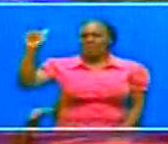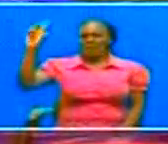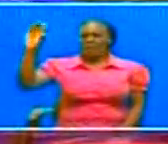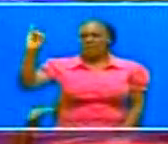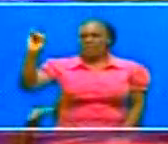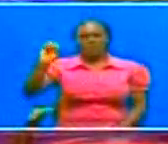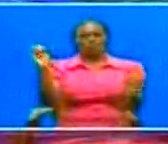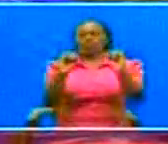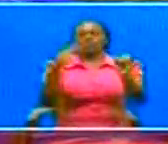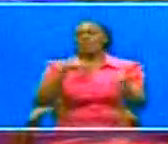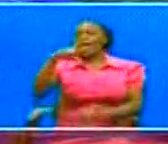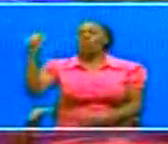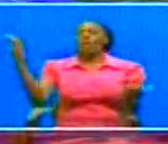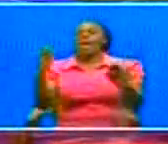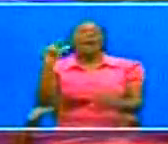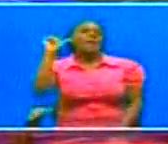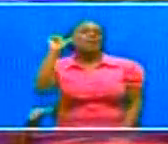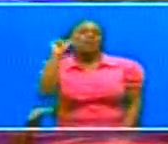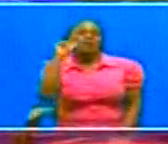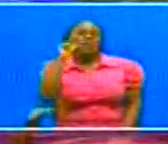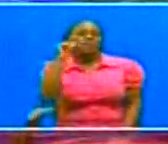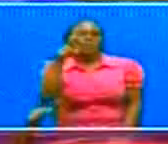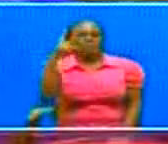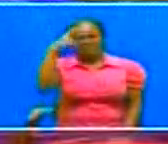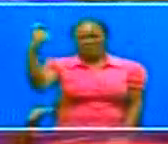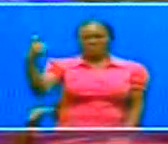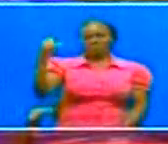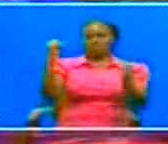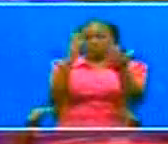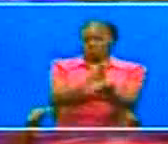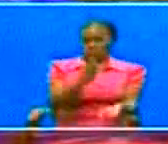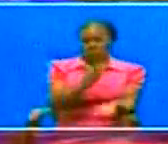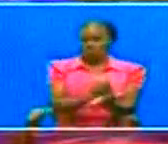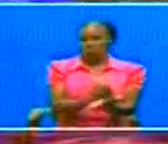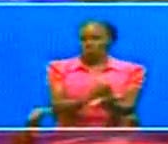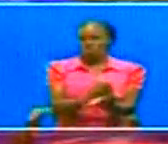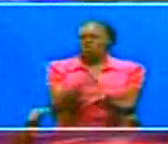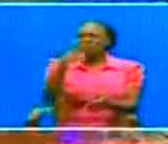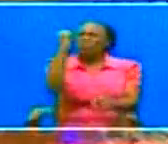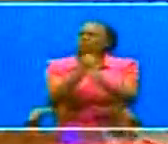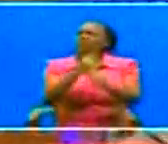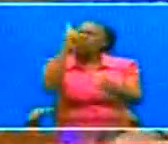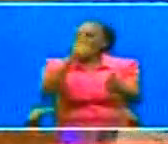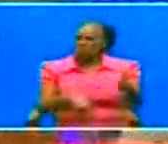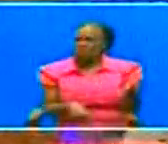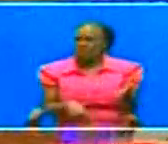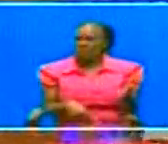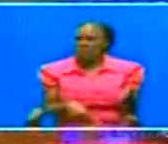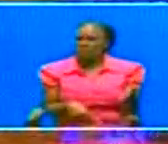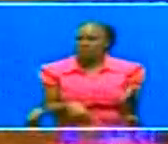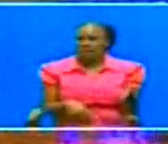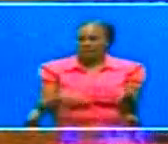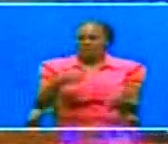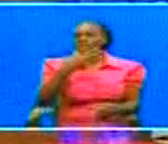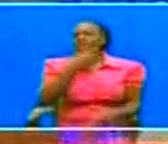London. Come on. Yeah. You're a real rebel. I am. What do they do? Well, I think